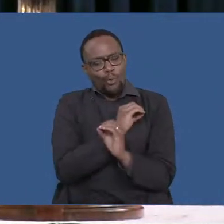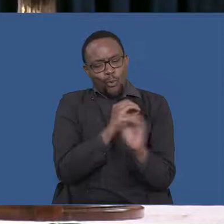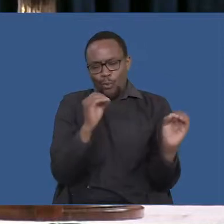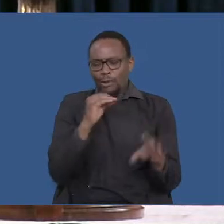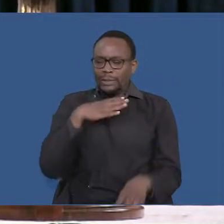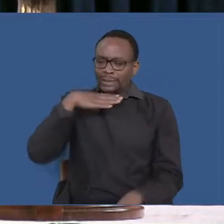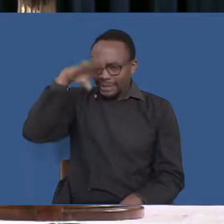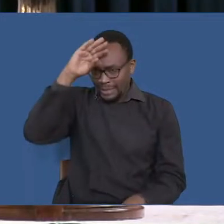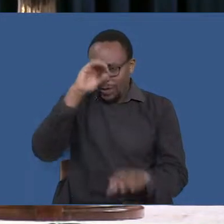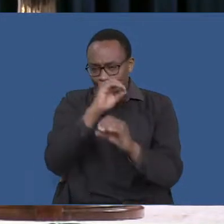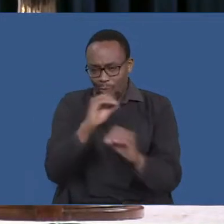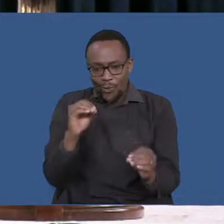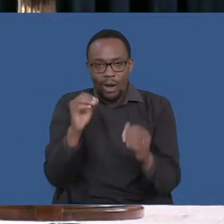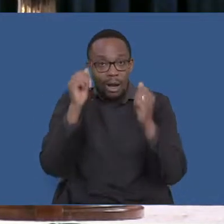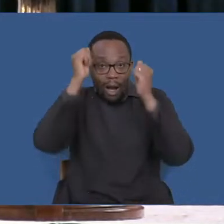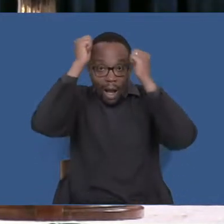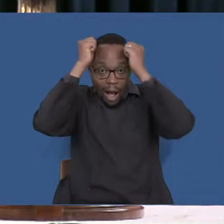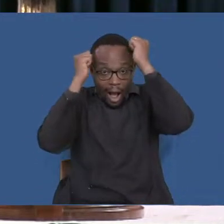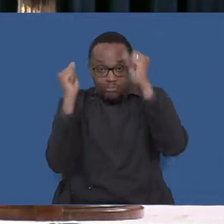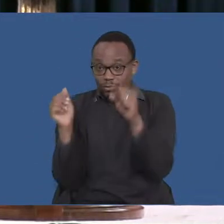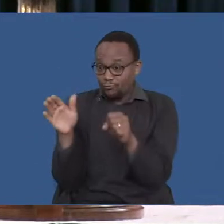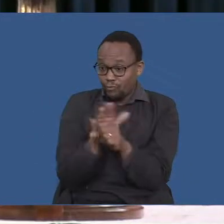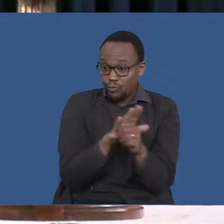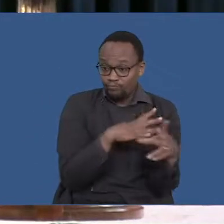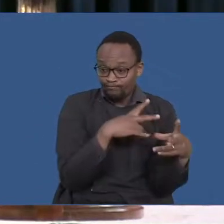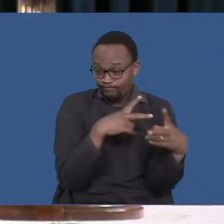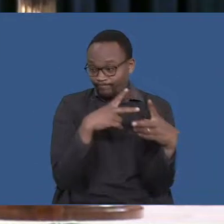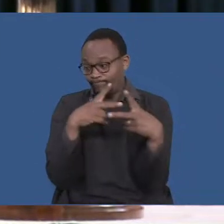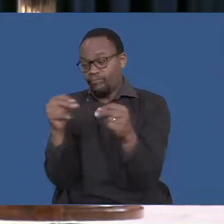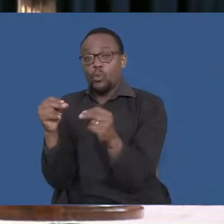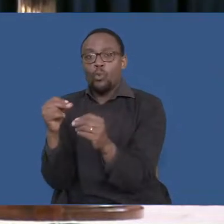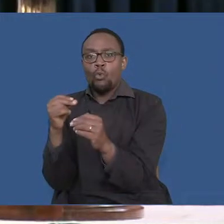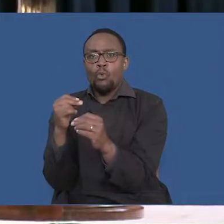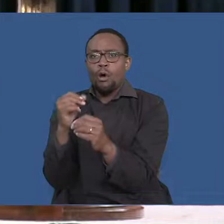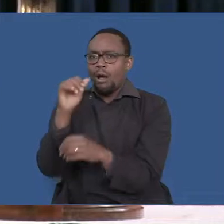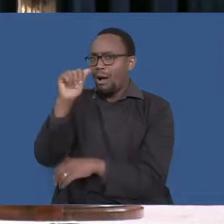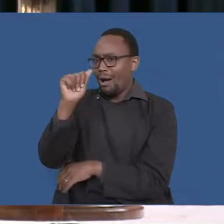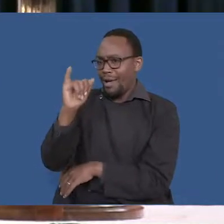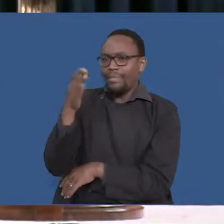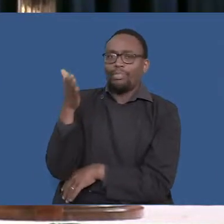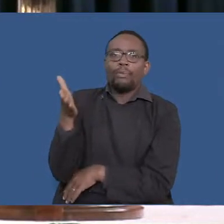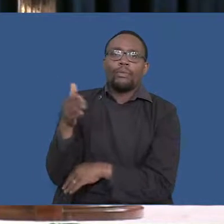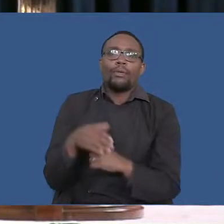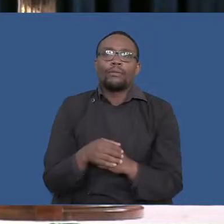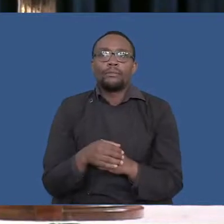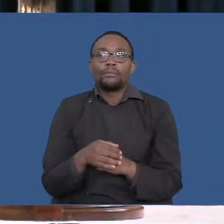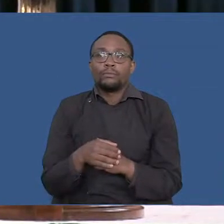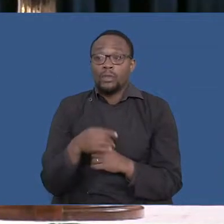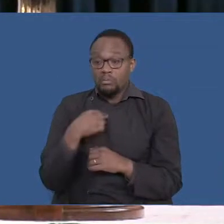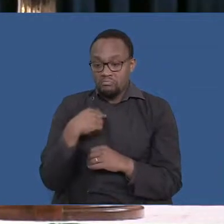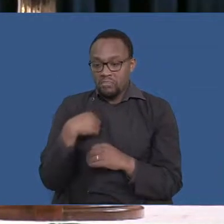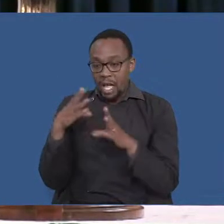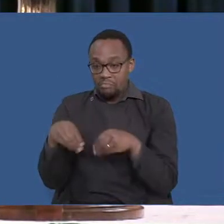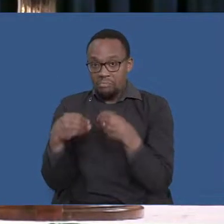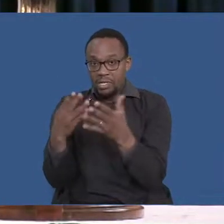discouraged. Take the whole army with you and go up and attack Ai. For I have delivered